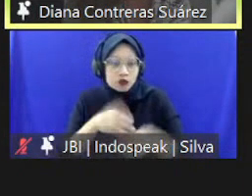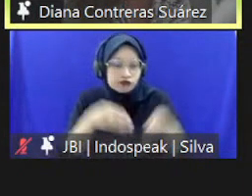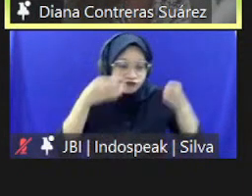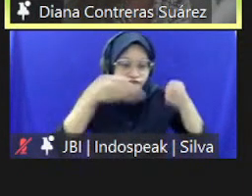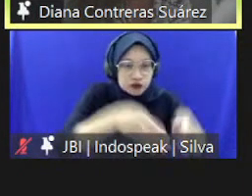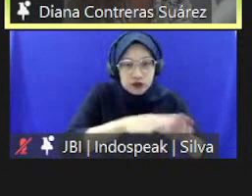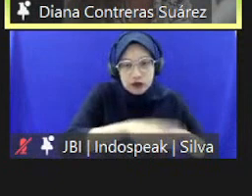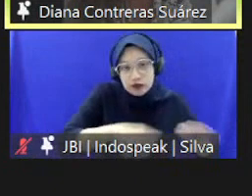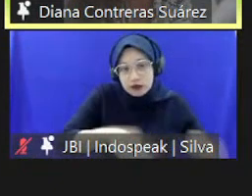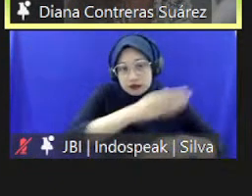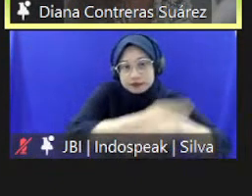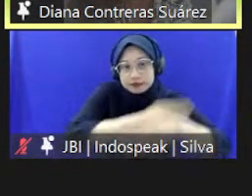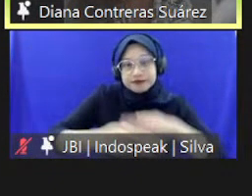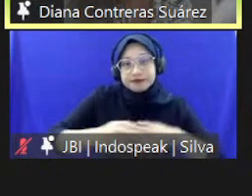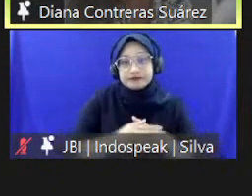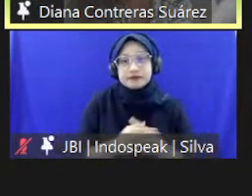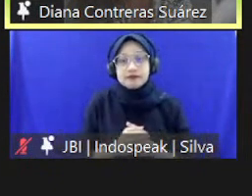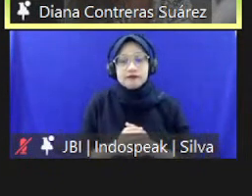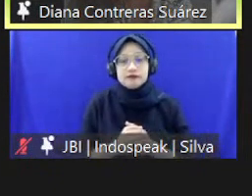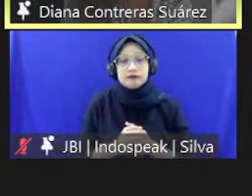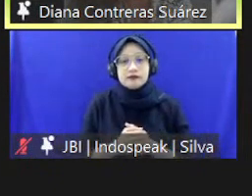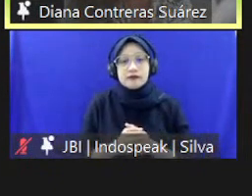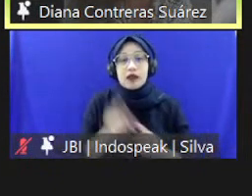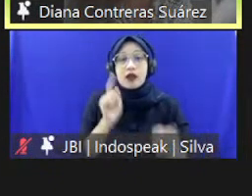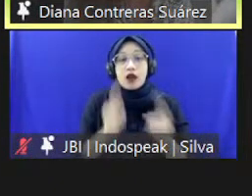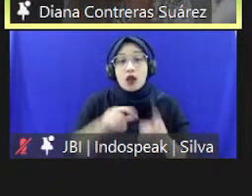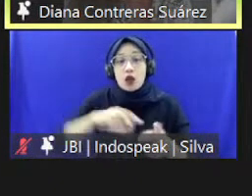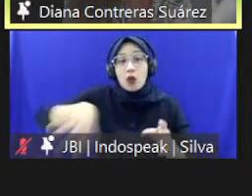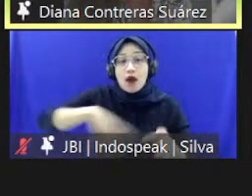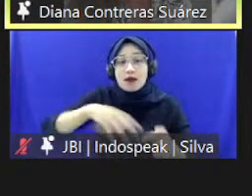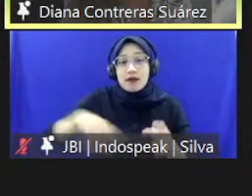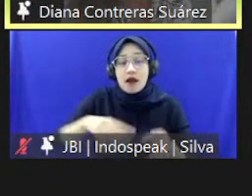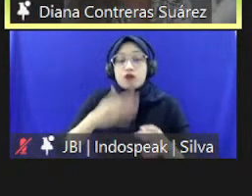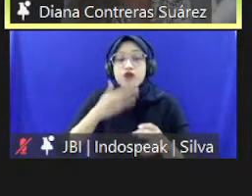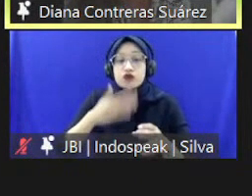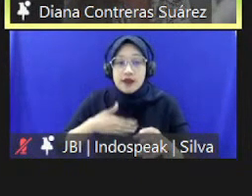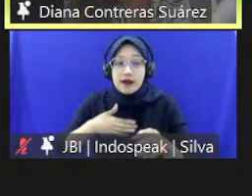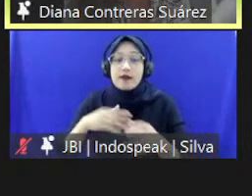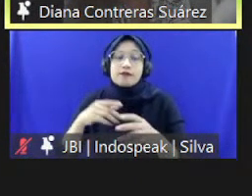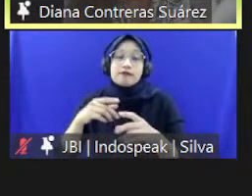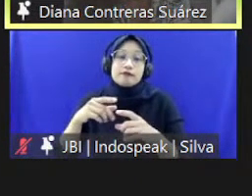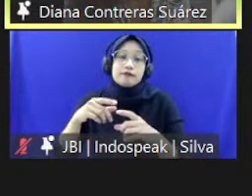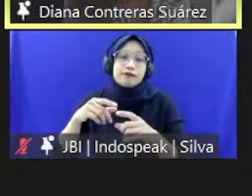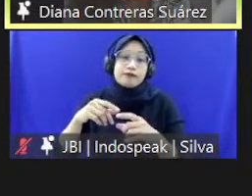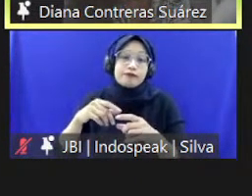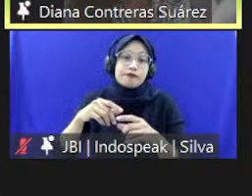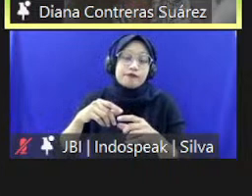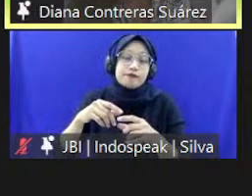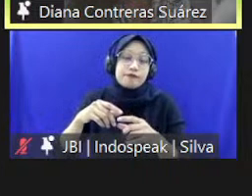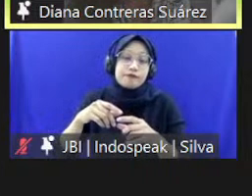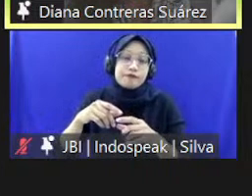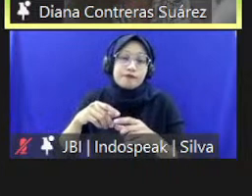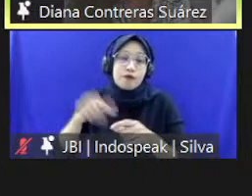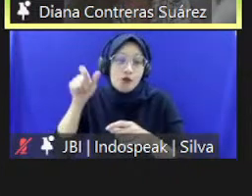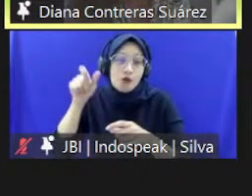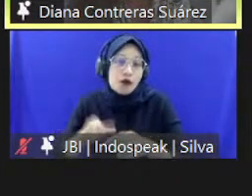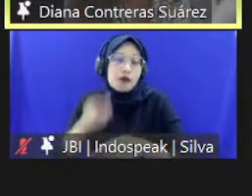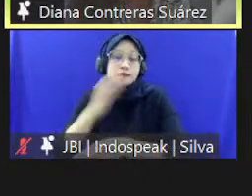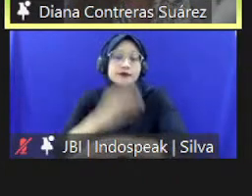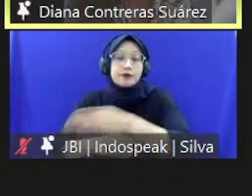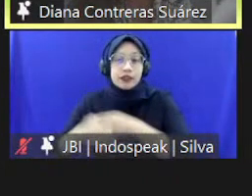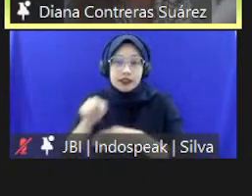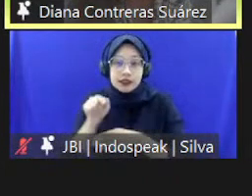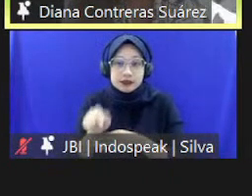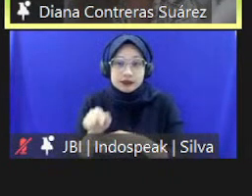for families with people with disabilities, and even lower, 21% lower for those families who have people